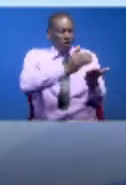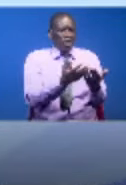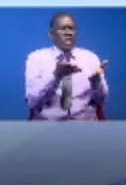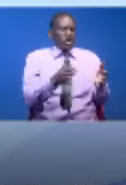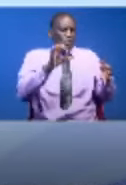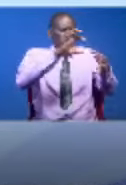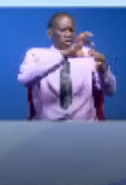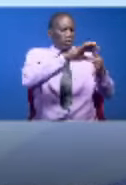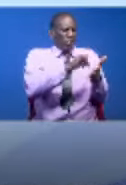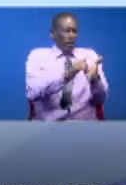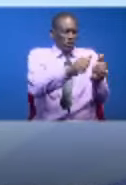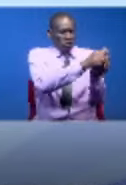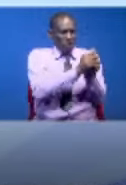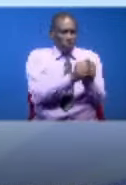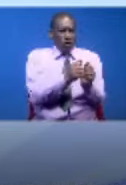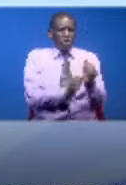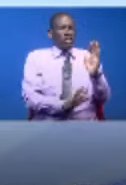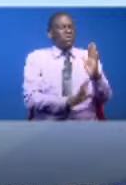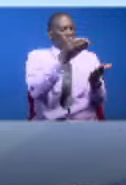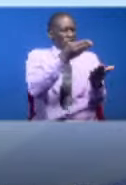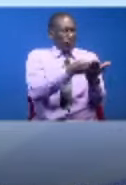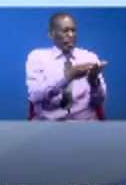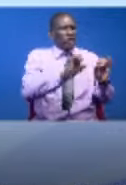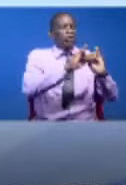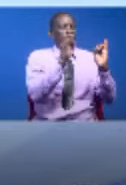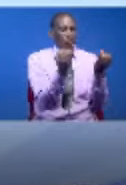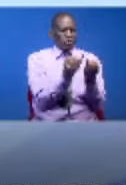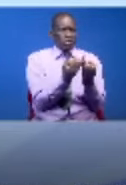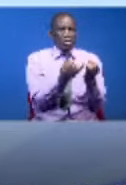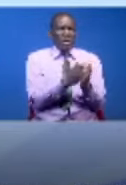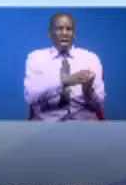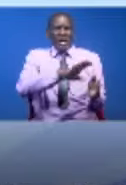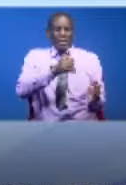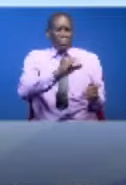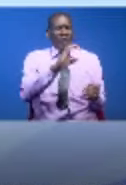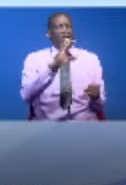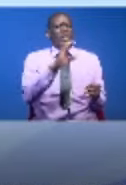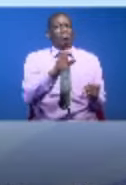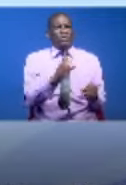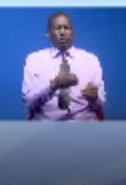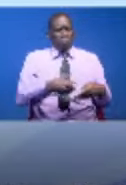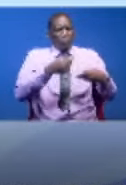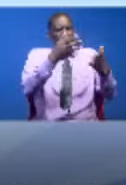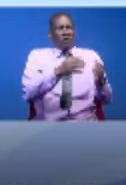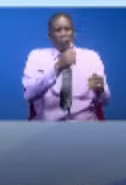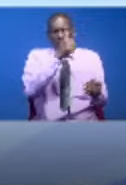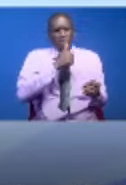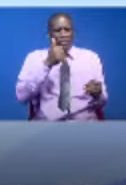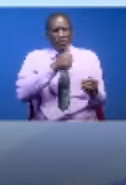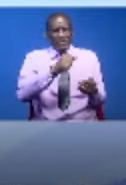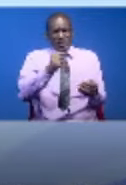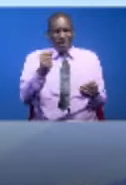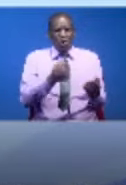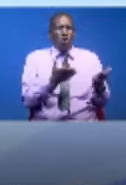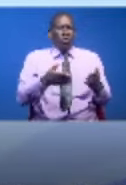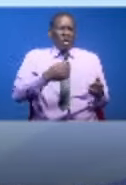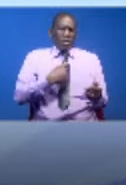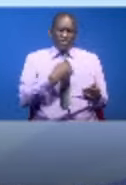with, together with development finance institutions, other capital providers from the private equity side, where we've